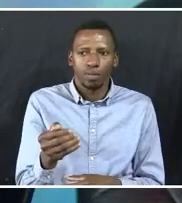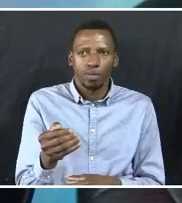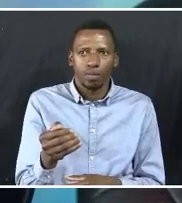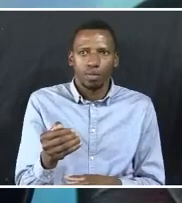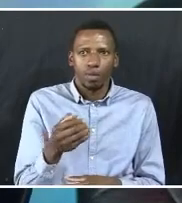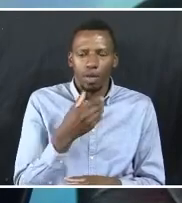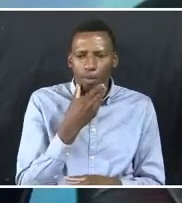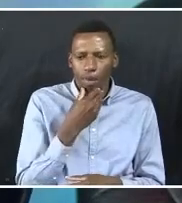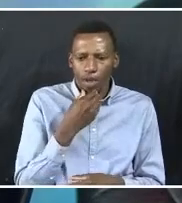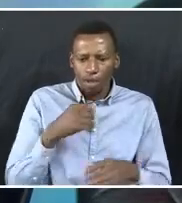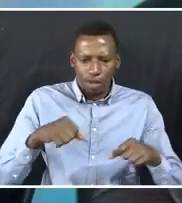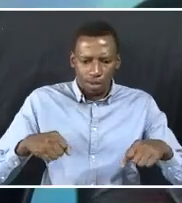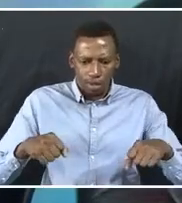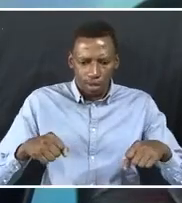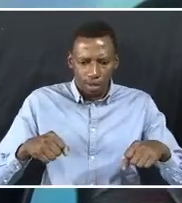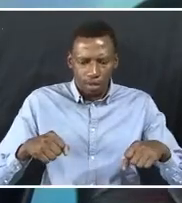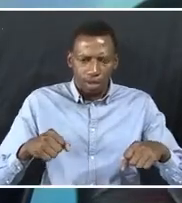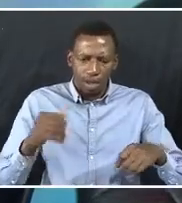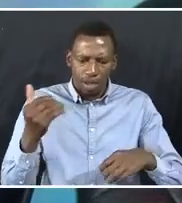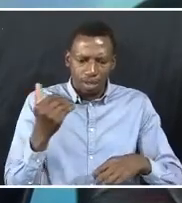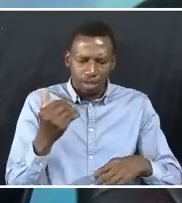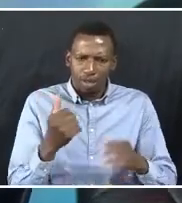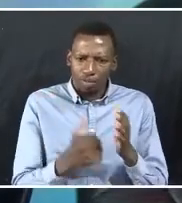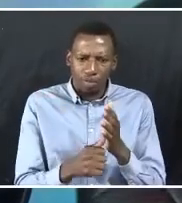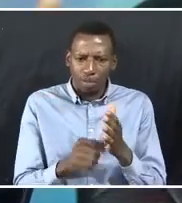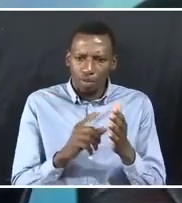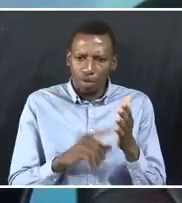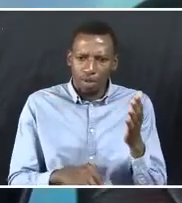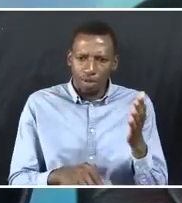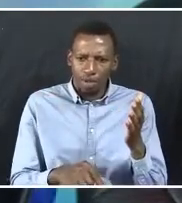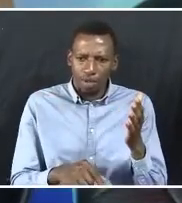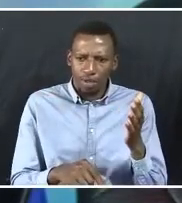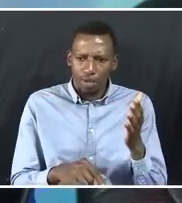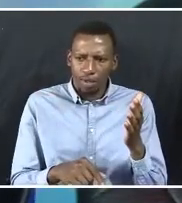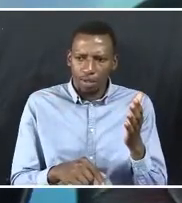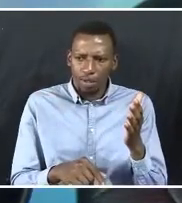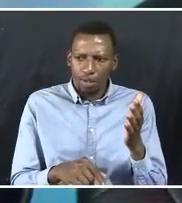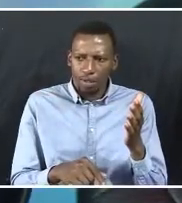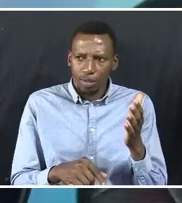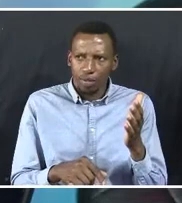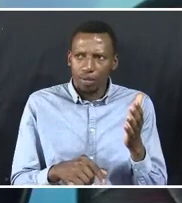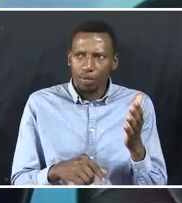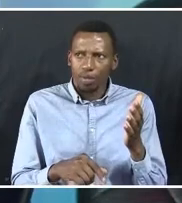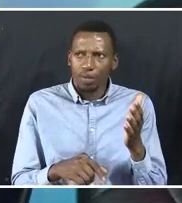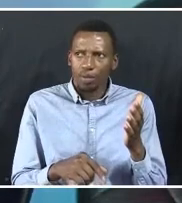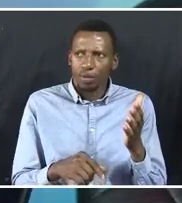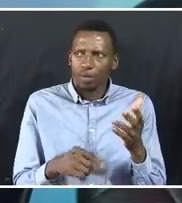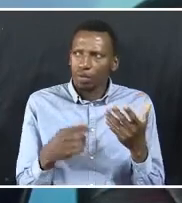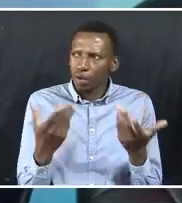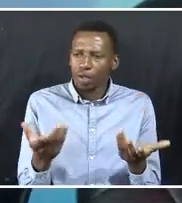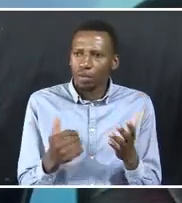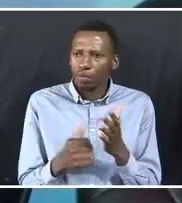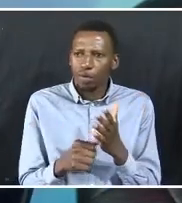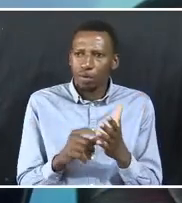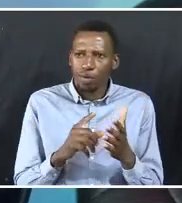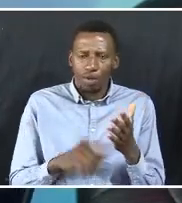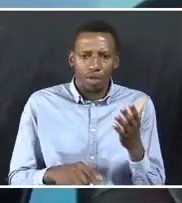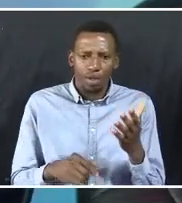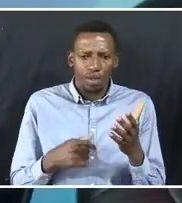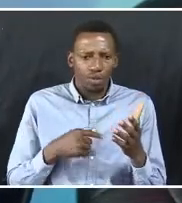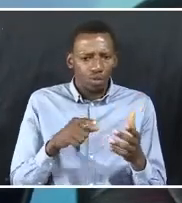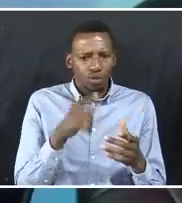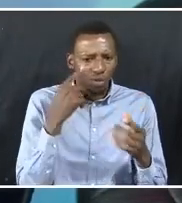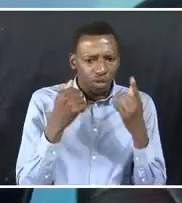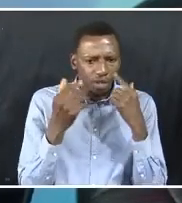the motorbike guy asked me, "What is it, ma'am?" I just gave him his money and I ran off. Why was I